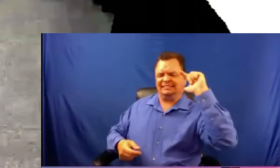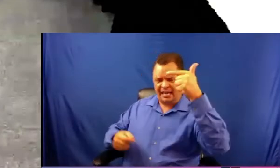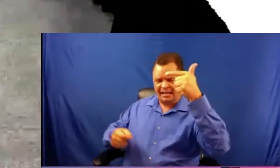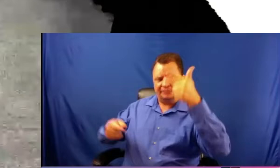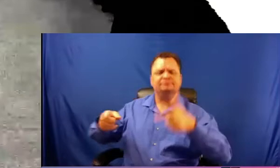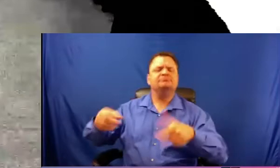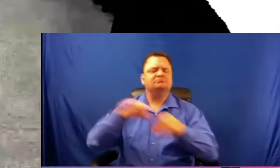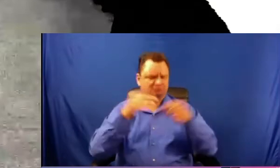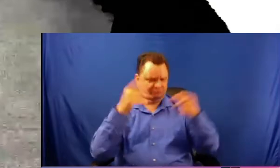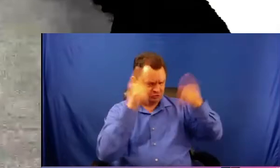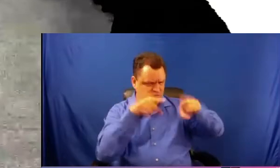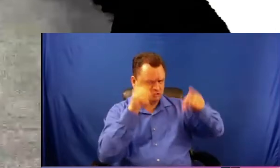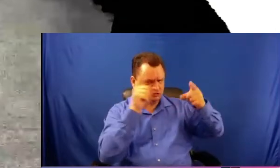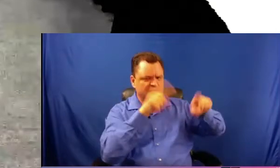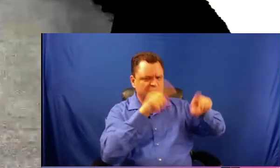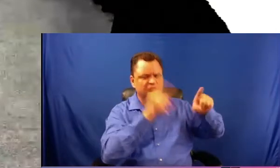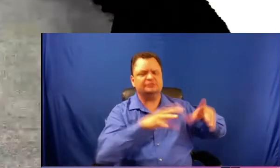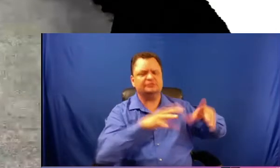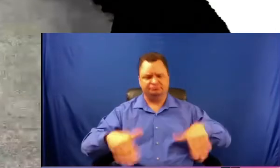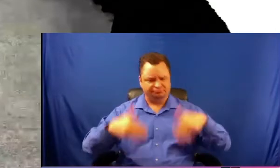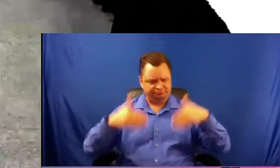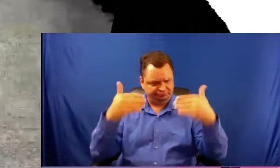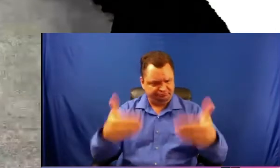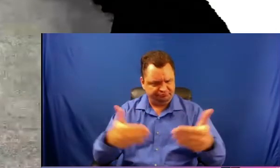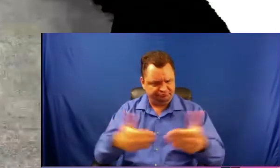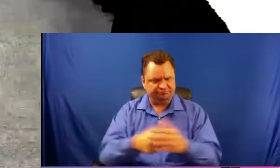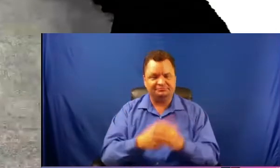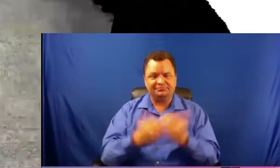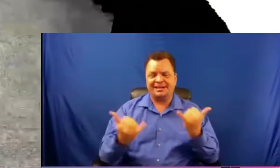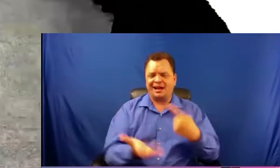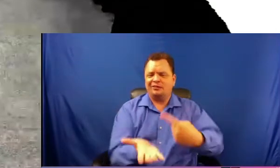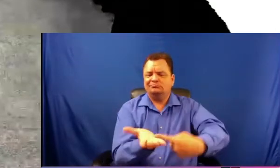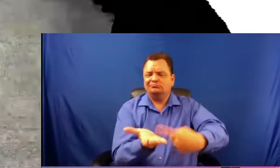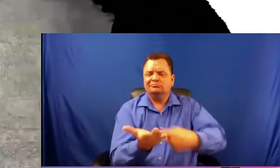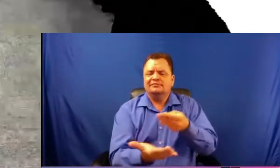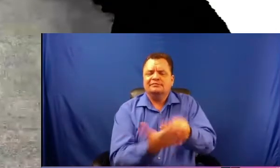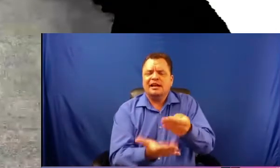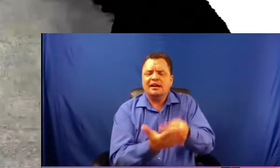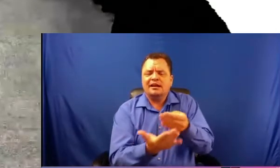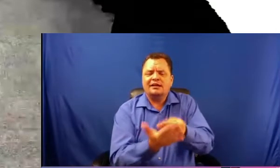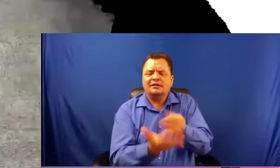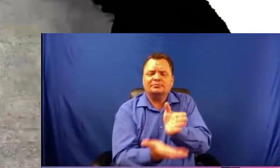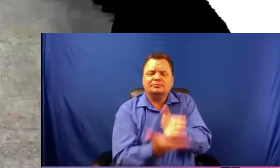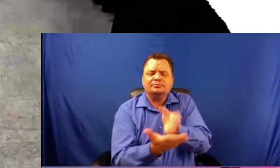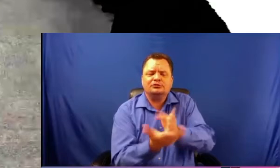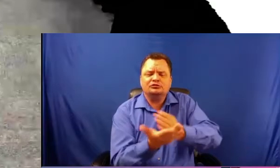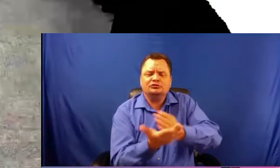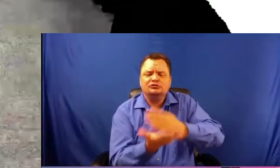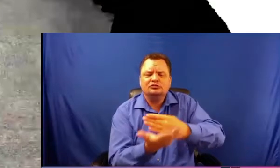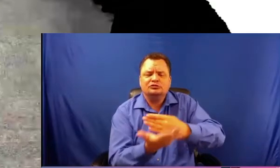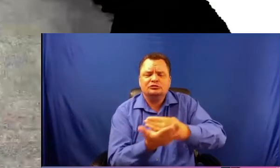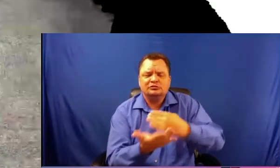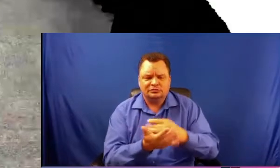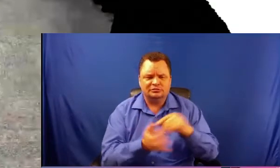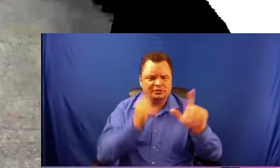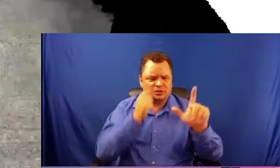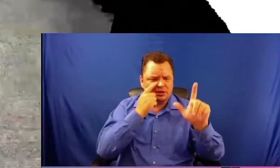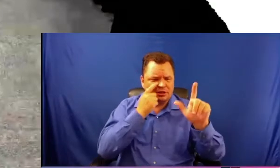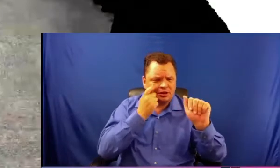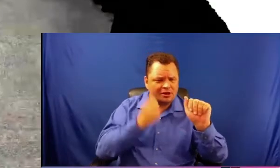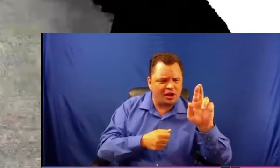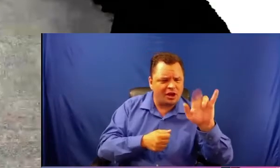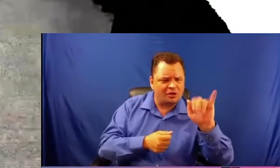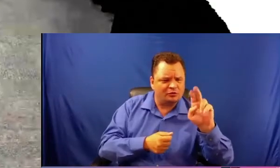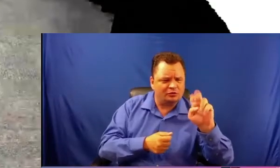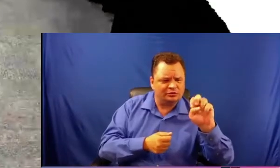We have today Lori and Samantha. So who's going to be first? Good morning, board